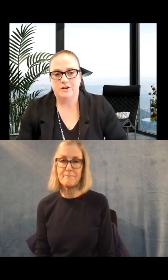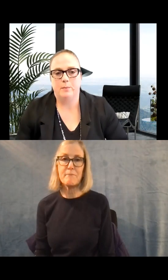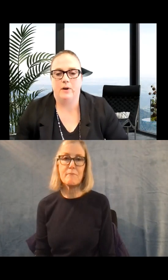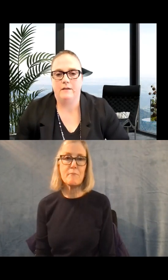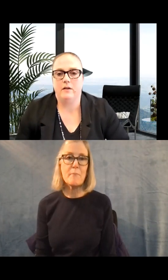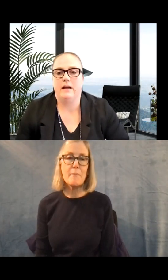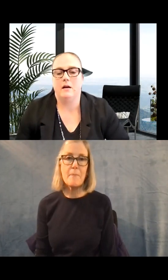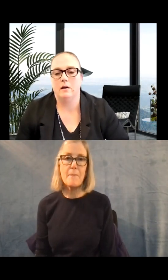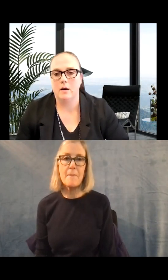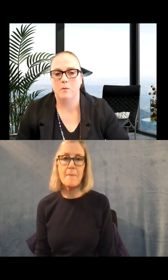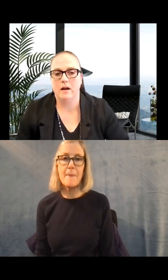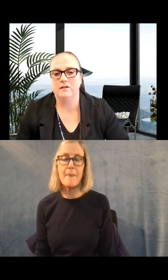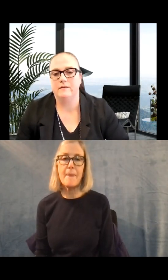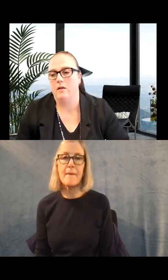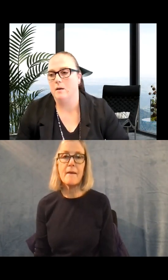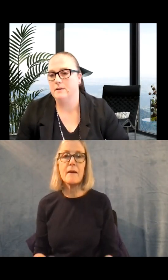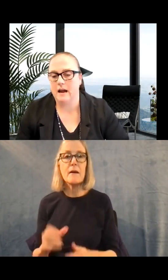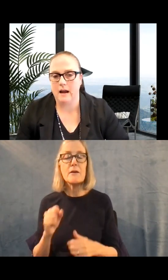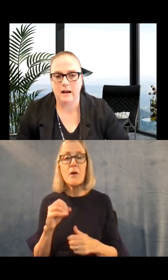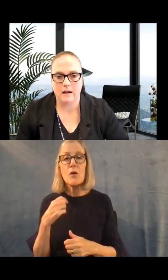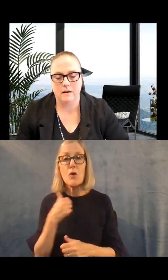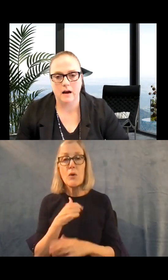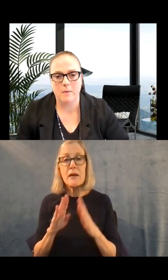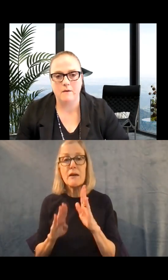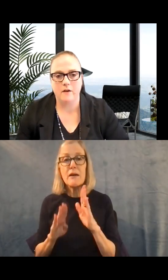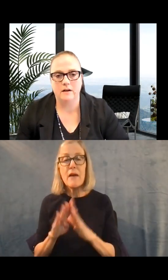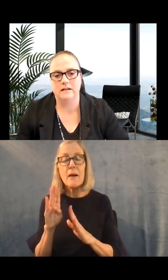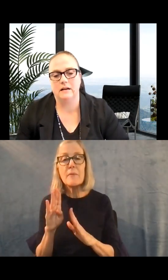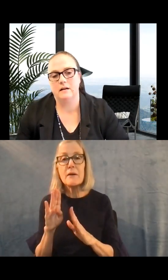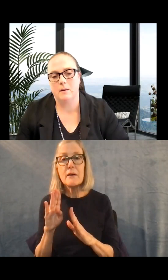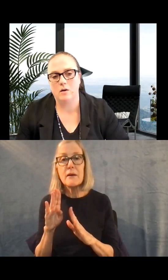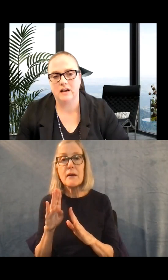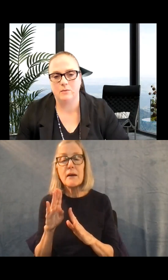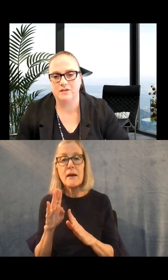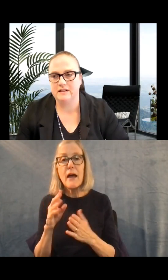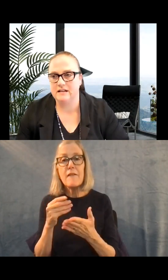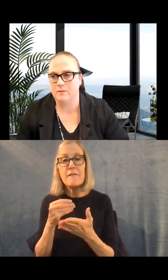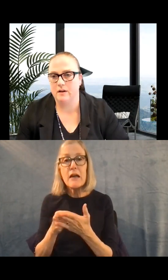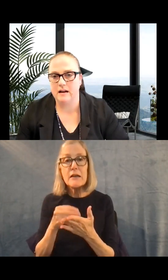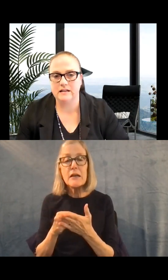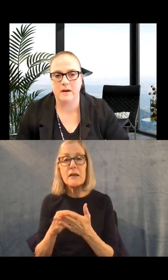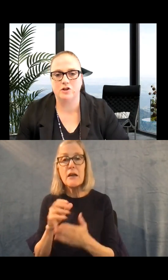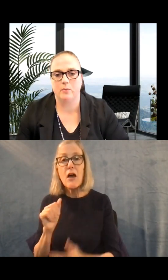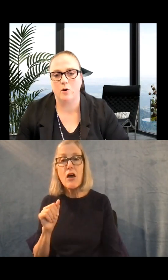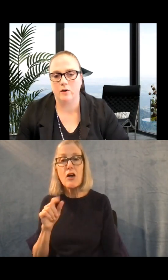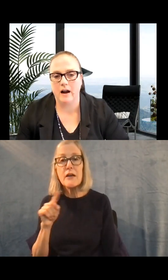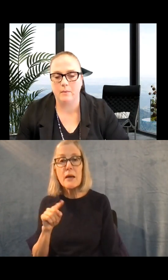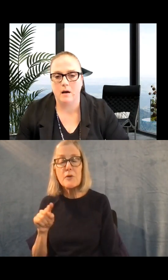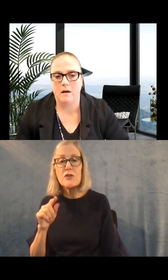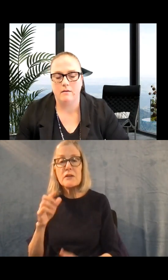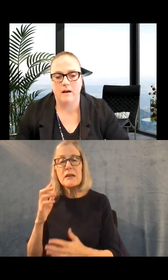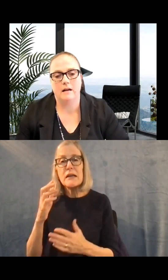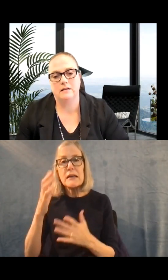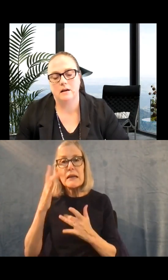So just briefly, we developed a funded Alzheimer's disease and related dementia